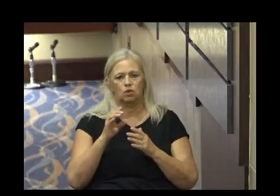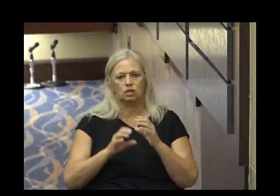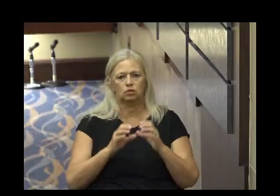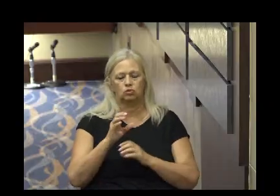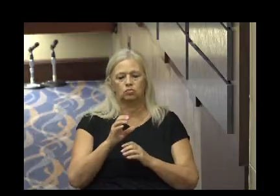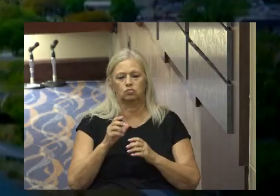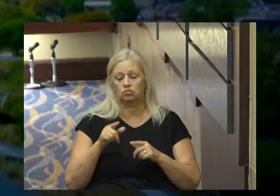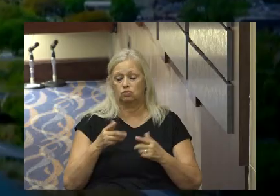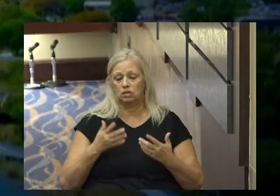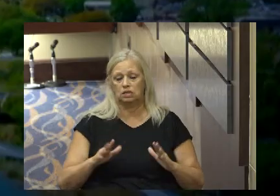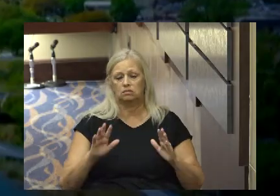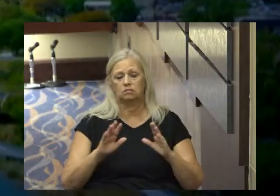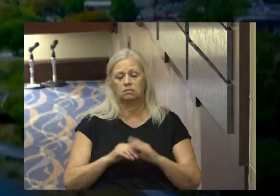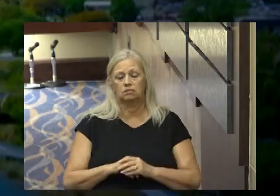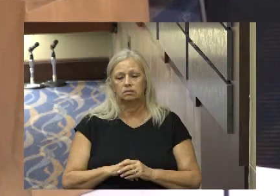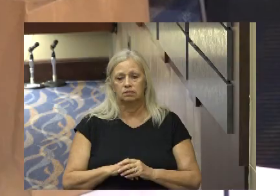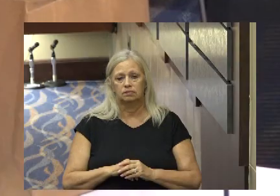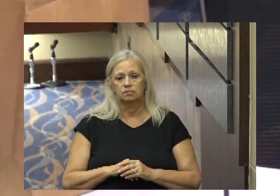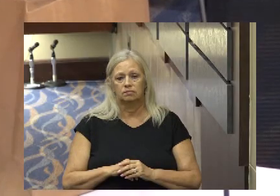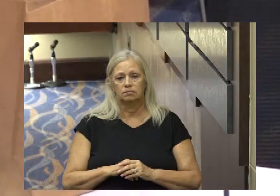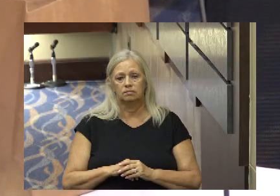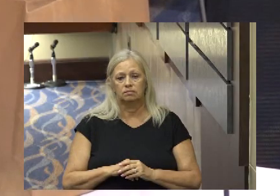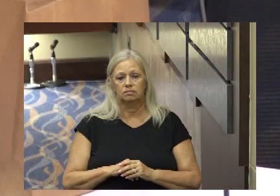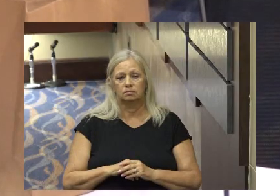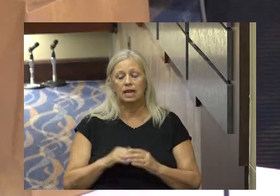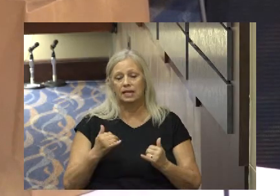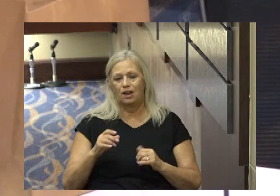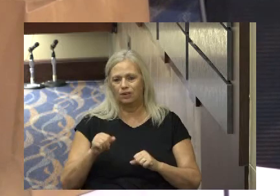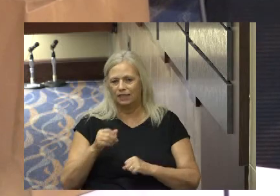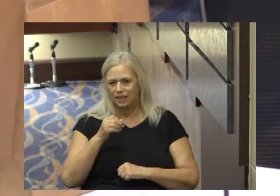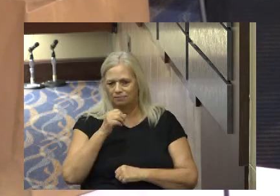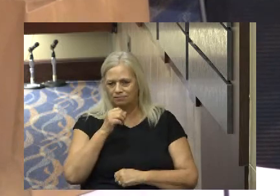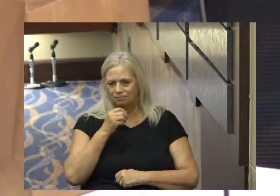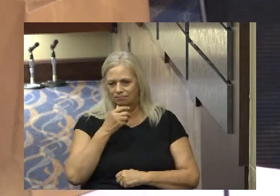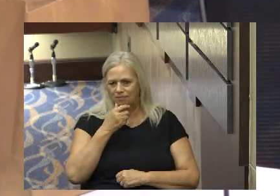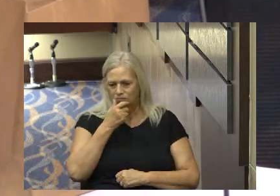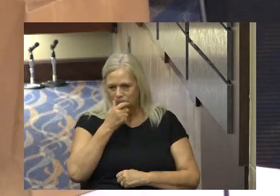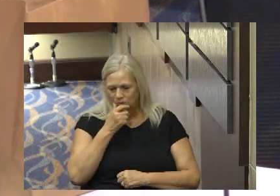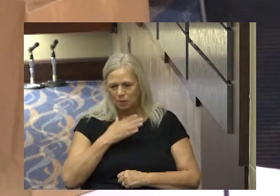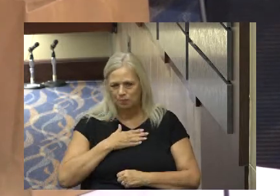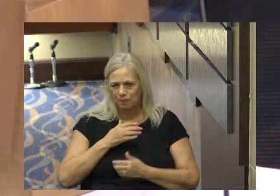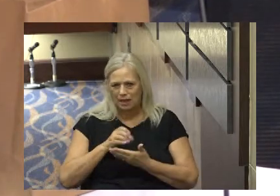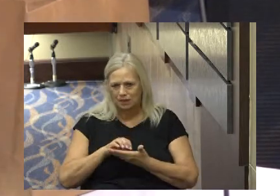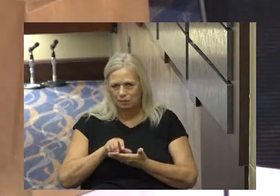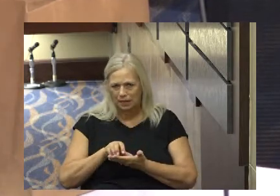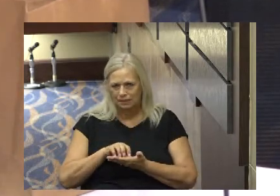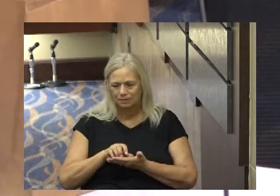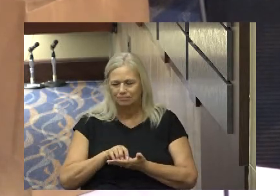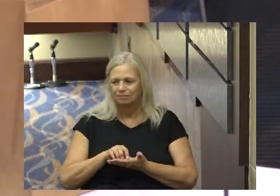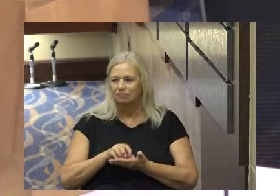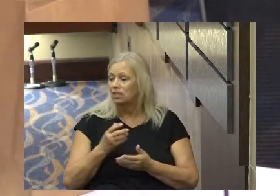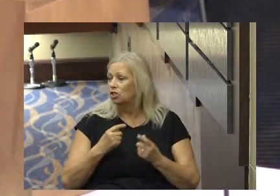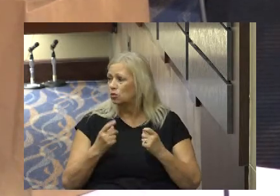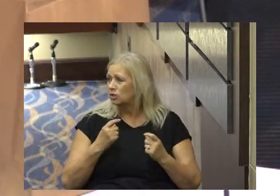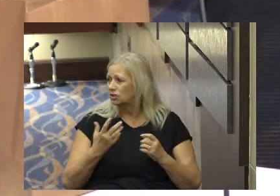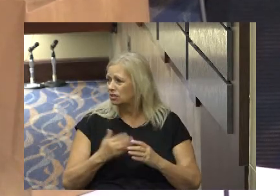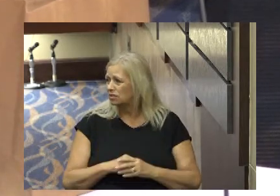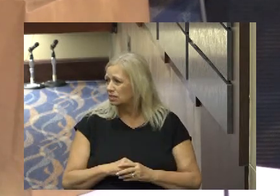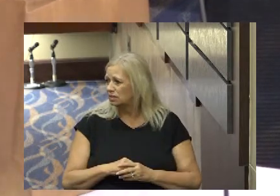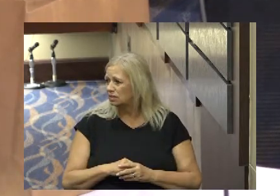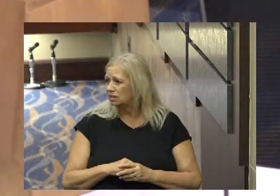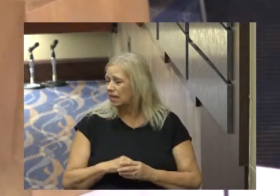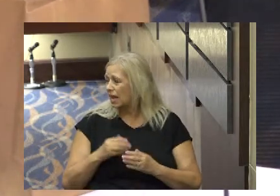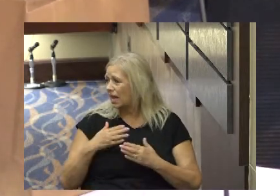That's it. Go eat my cupcake now. Questions? Thank you, Clint. Thanks, Happy Clint.